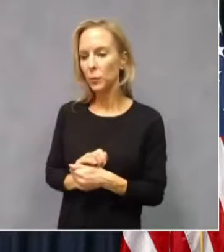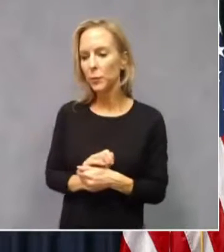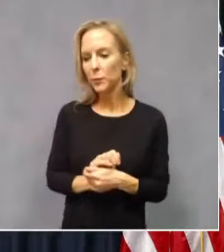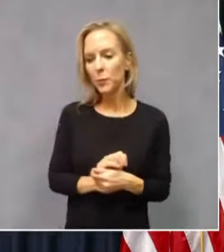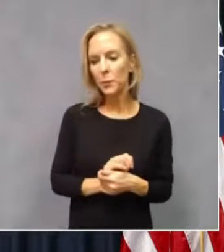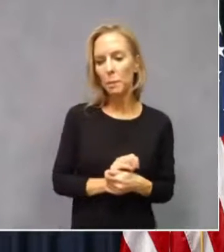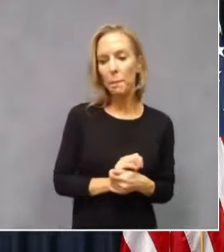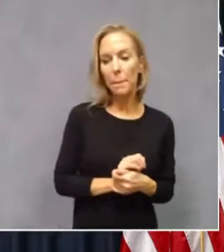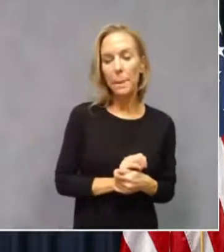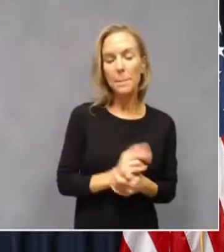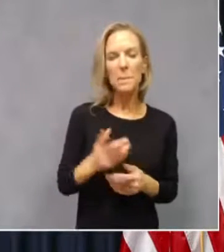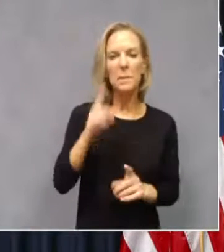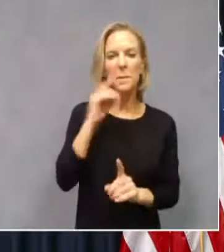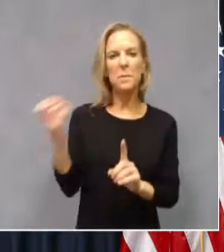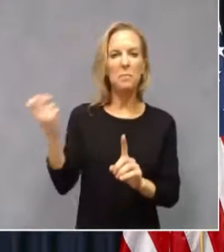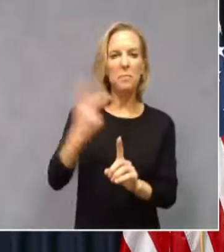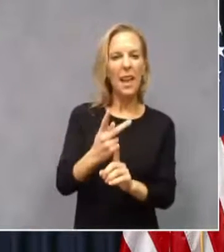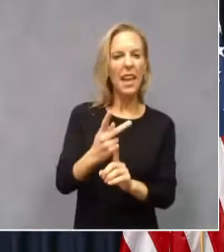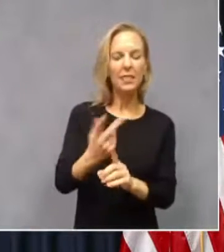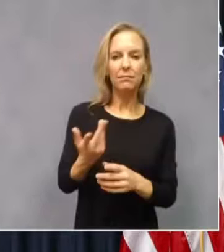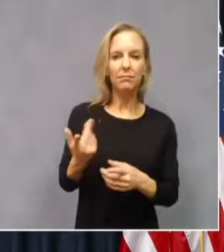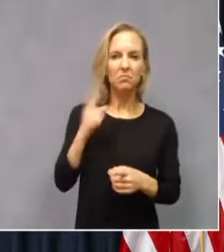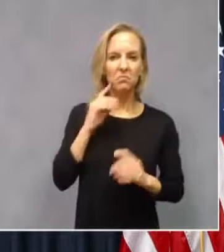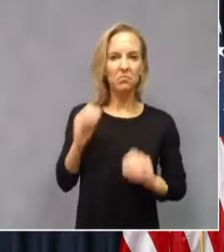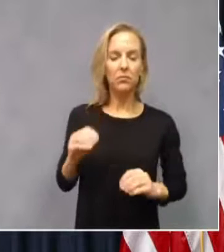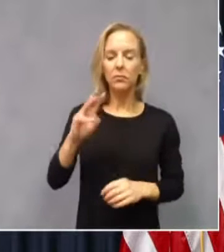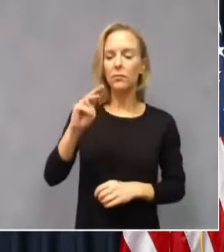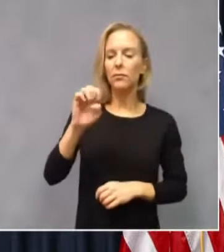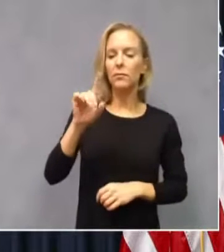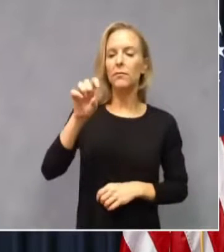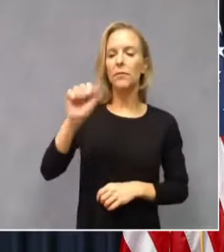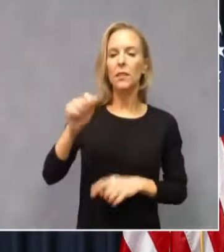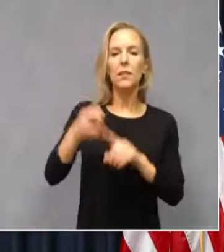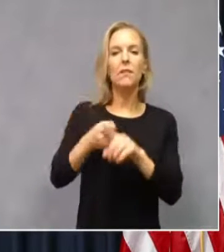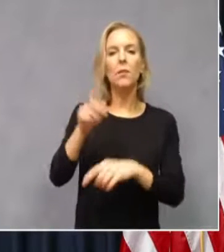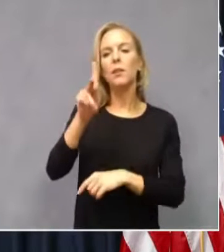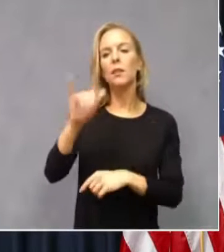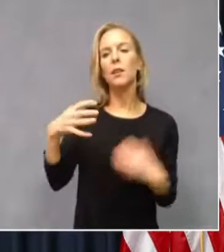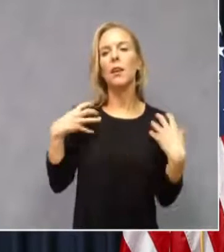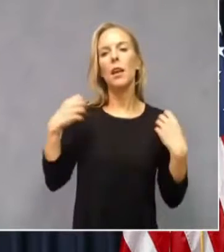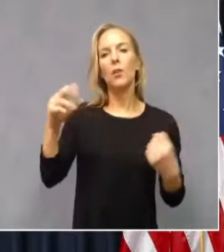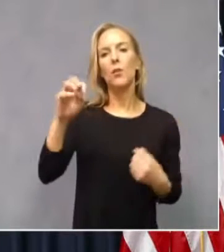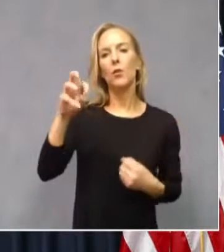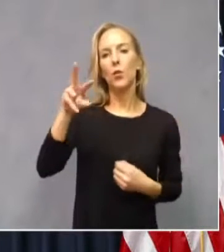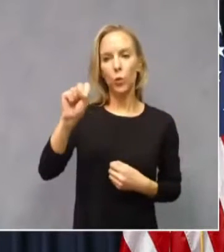All right, we'll come back. Melissa Patrick from Kentucky Health News.